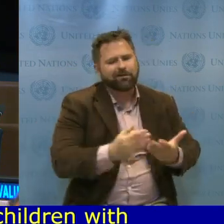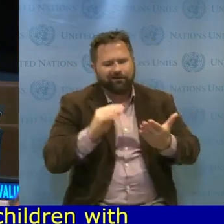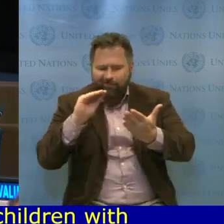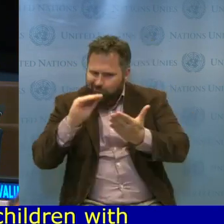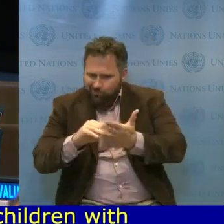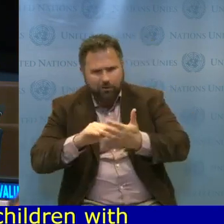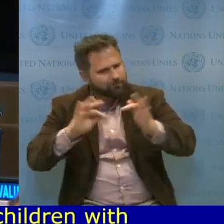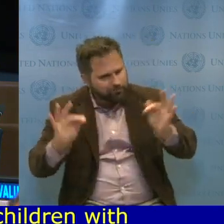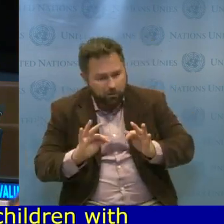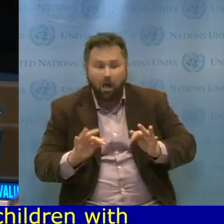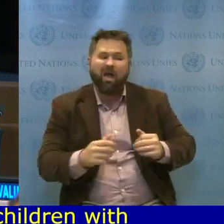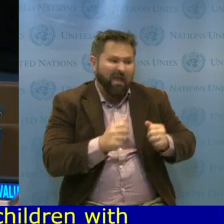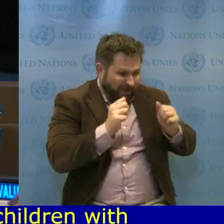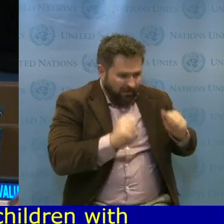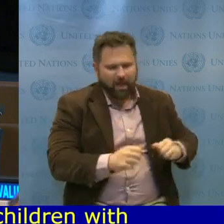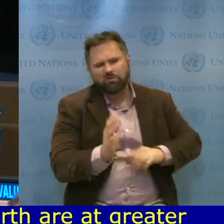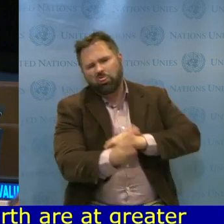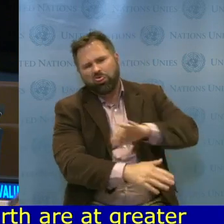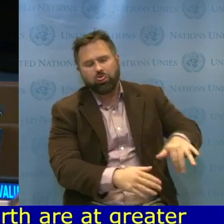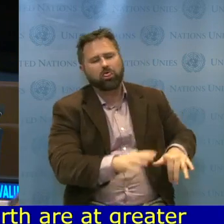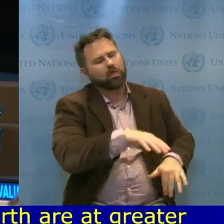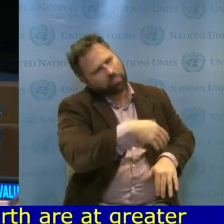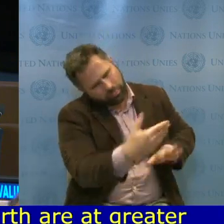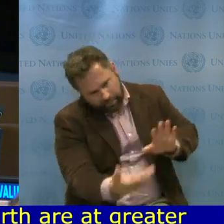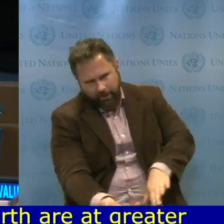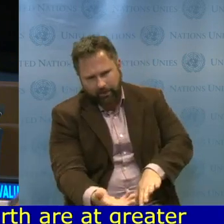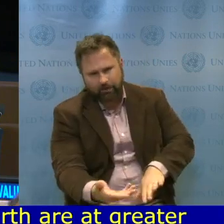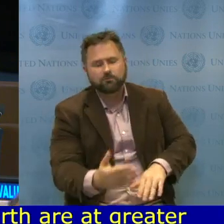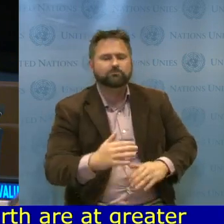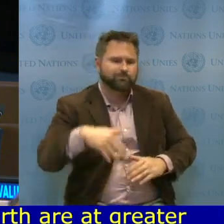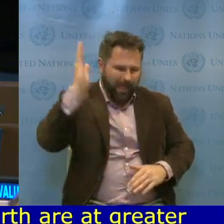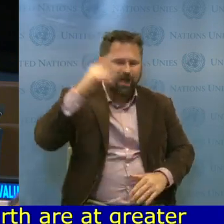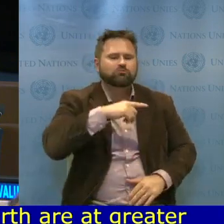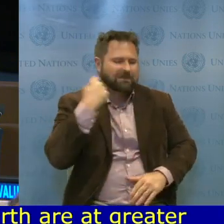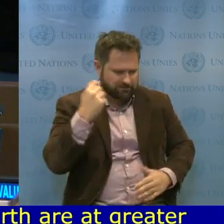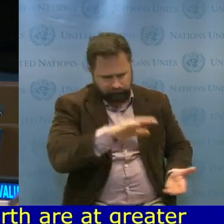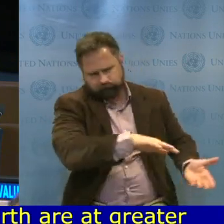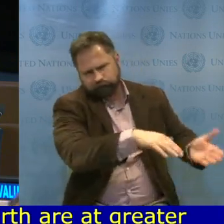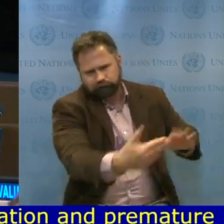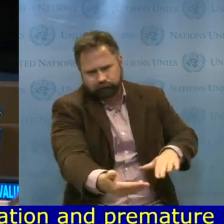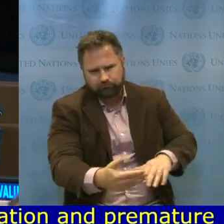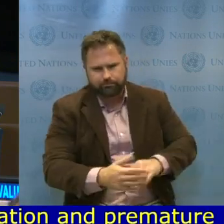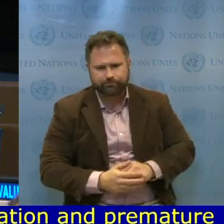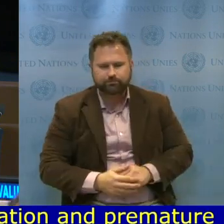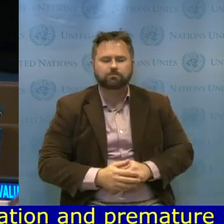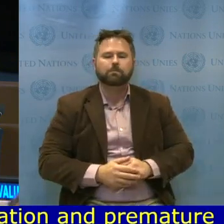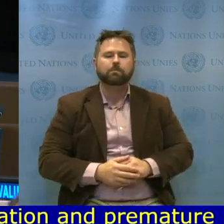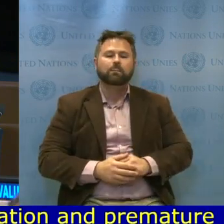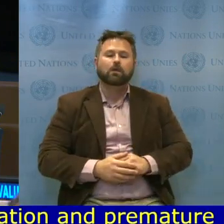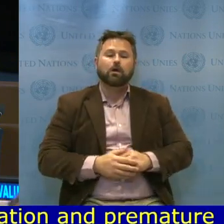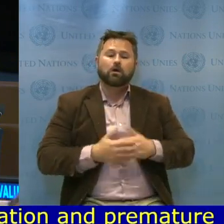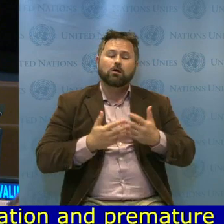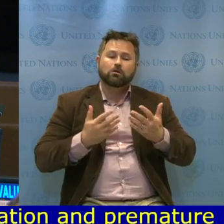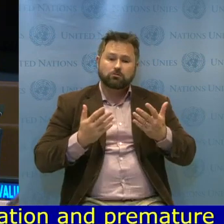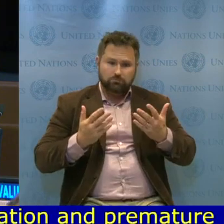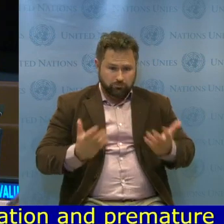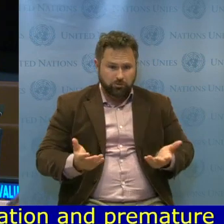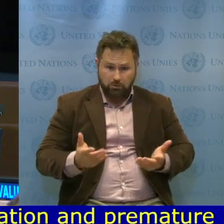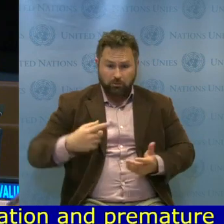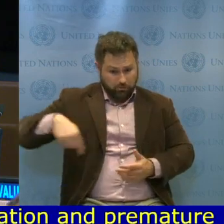legal existence is paramount for further inclusion in life. We experience this in our work day in, day